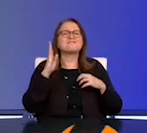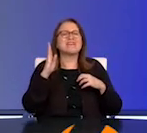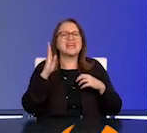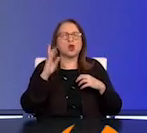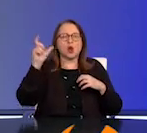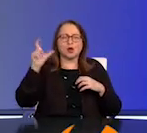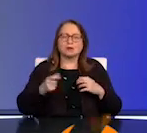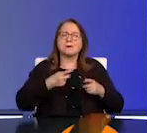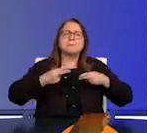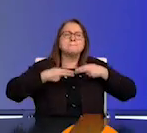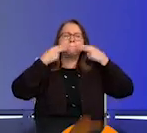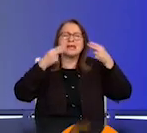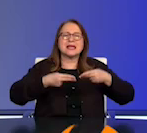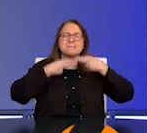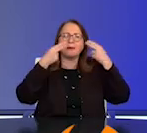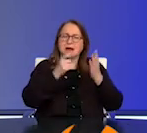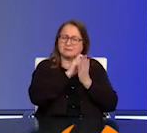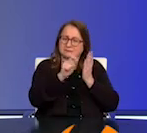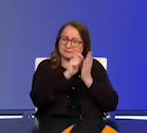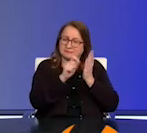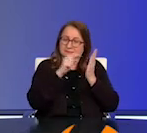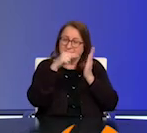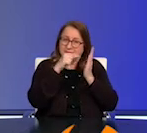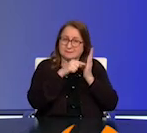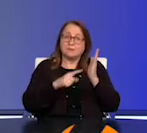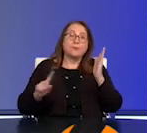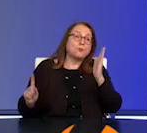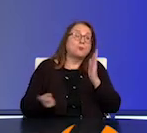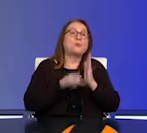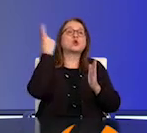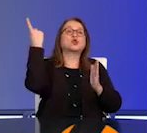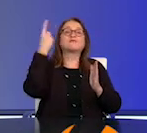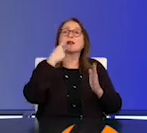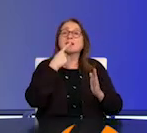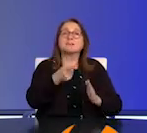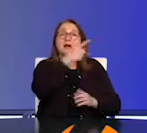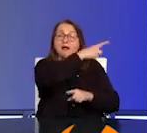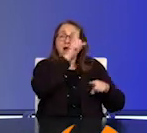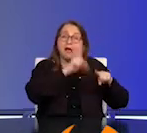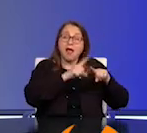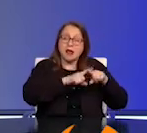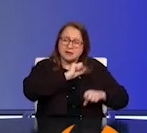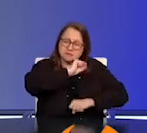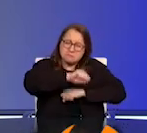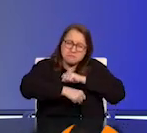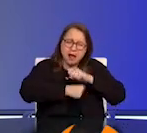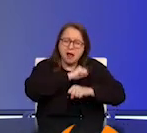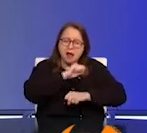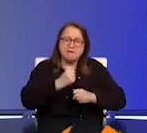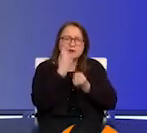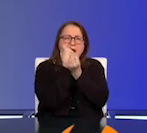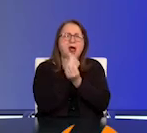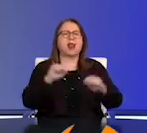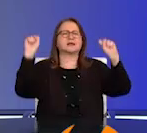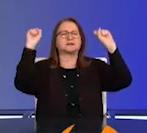Harold's Pilgrimage, in which he first championed the cause of Greek self-determination, struck